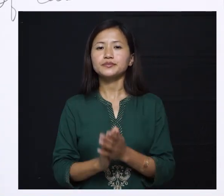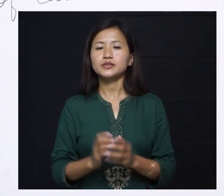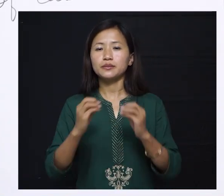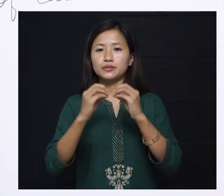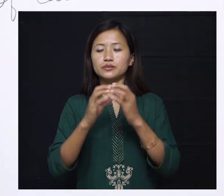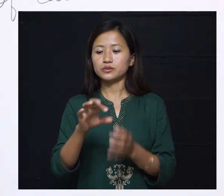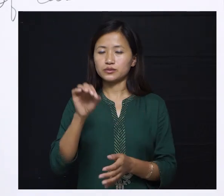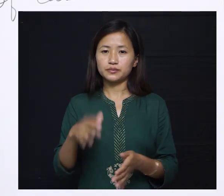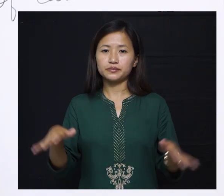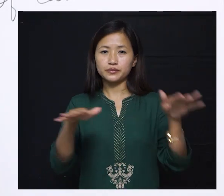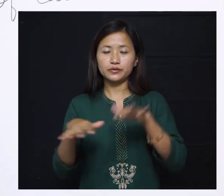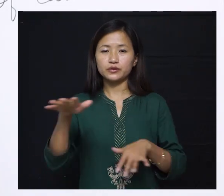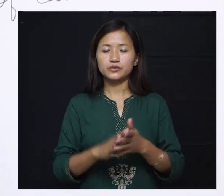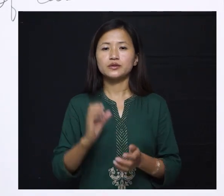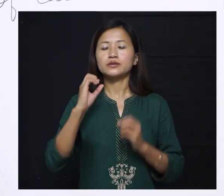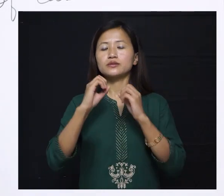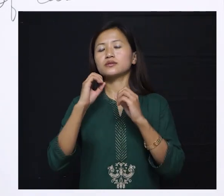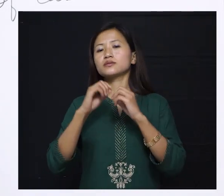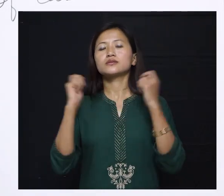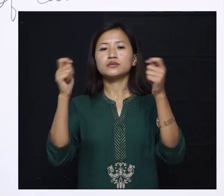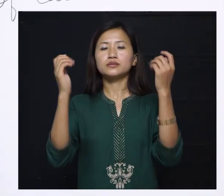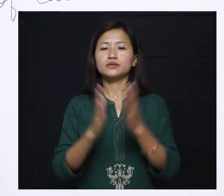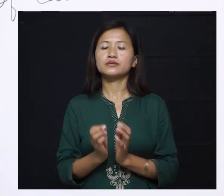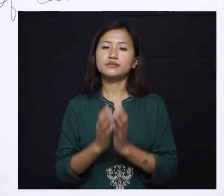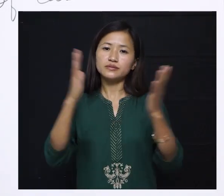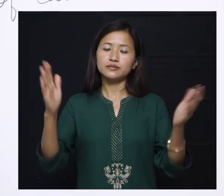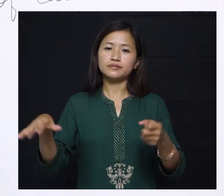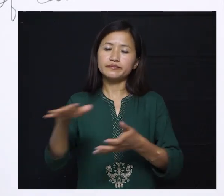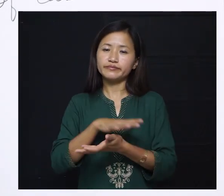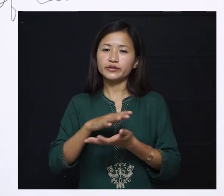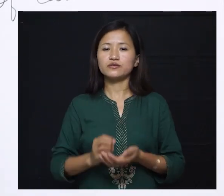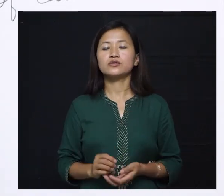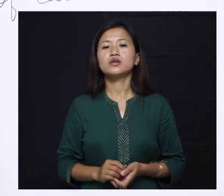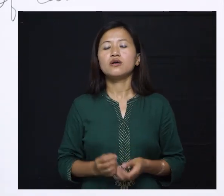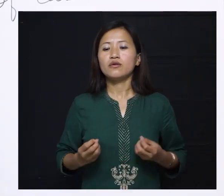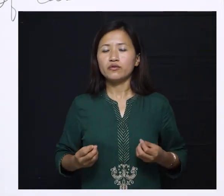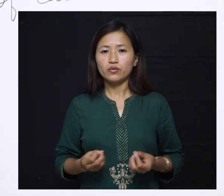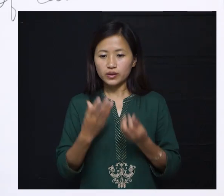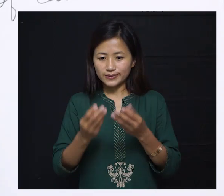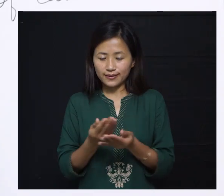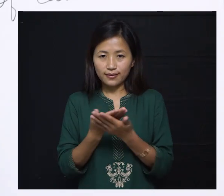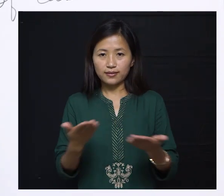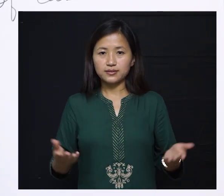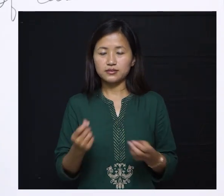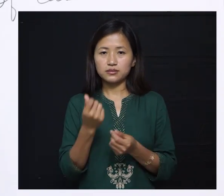ones who could perform these ceremonies, because they had enough wealth with them. And that is why all this led